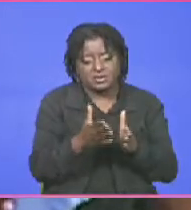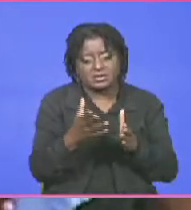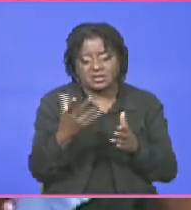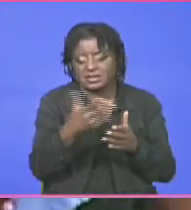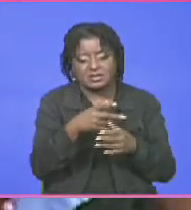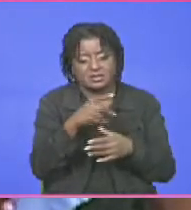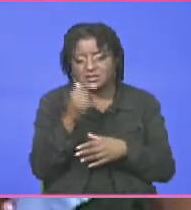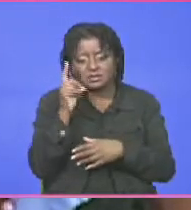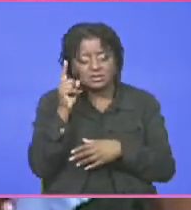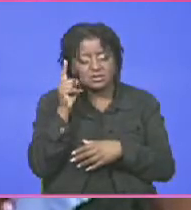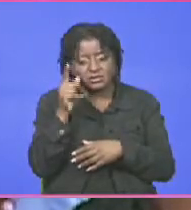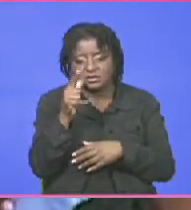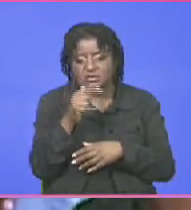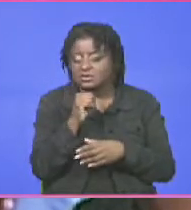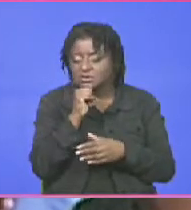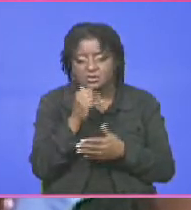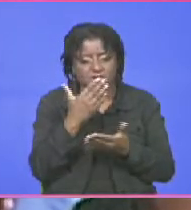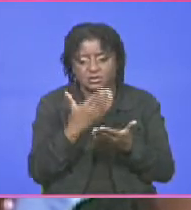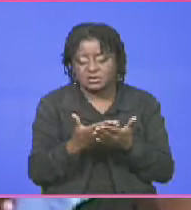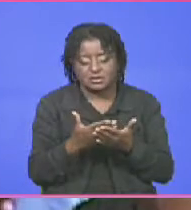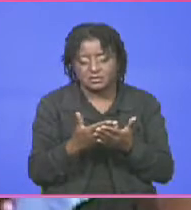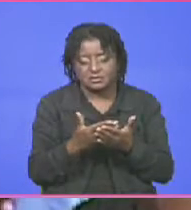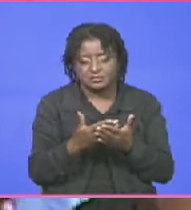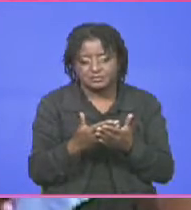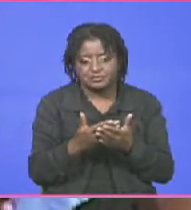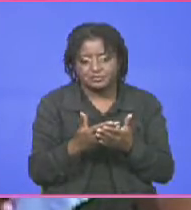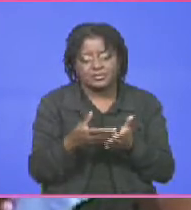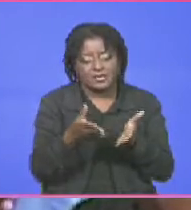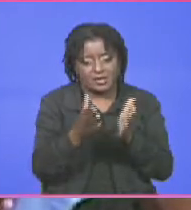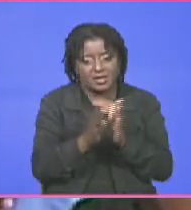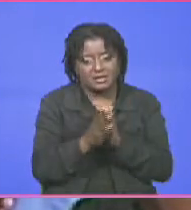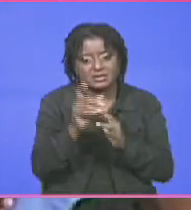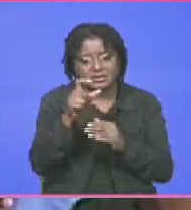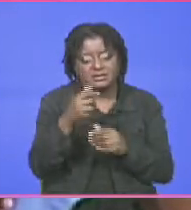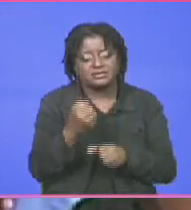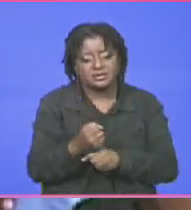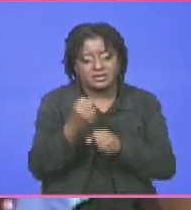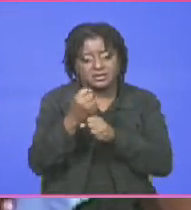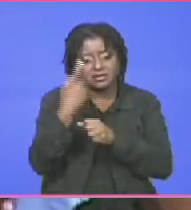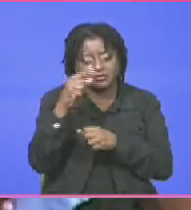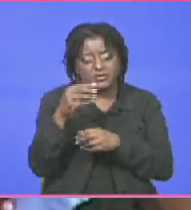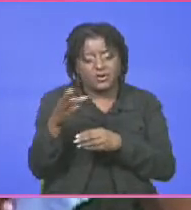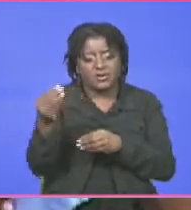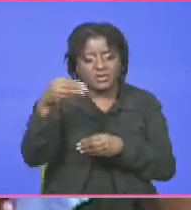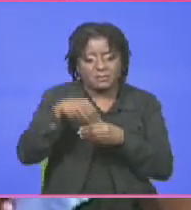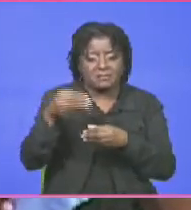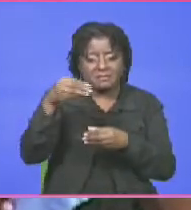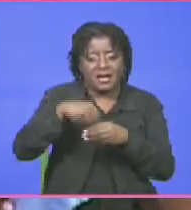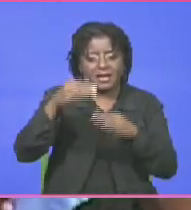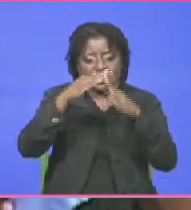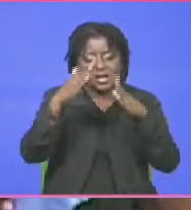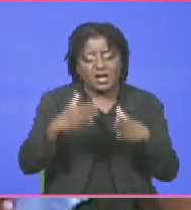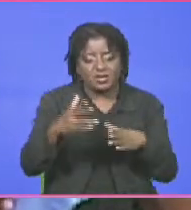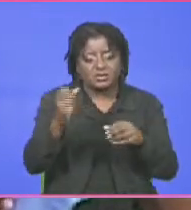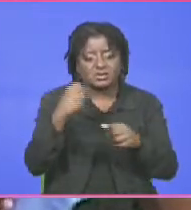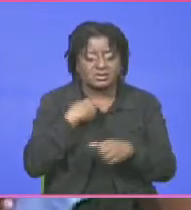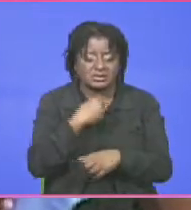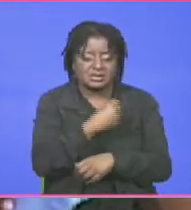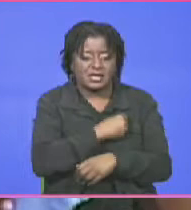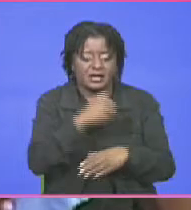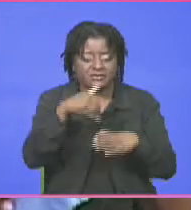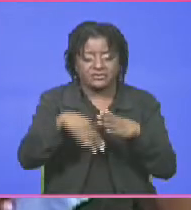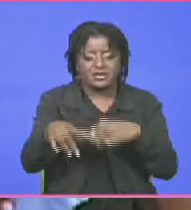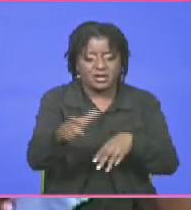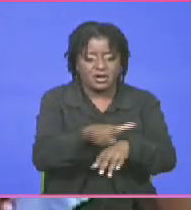the need for urgent assistance for the parking house staff in Long Island. Such assistance has been privately requested on several occasions, and I do so here